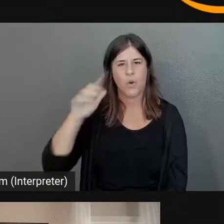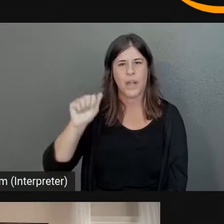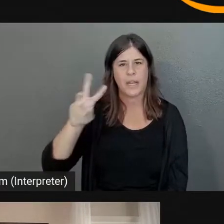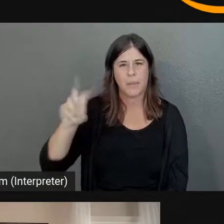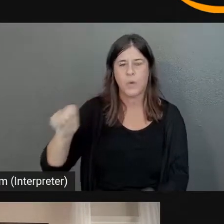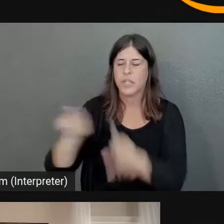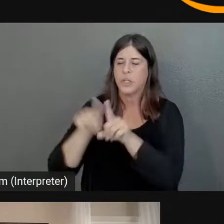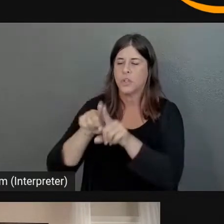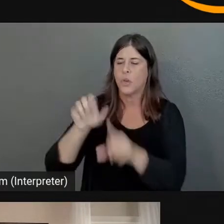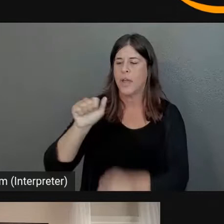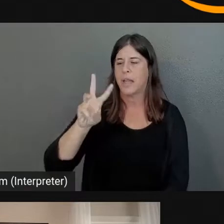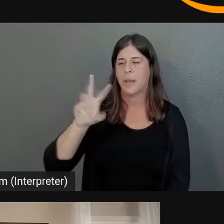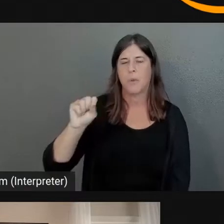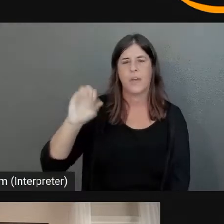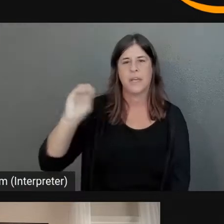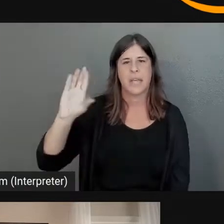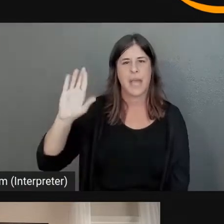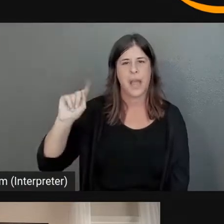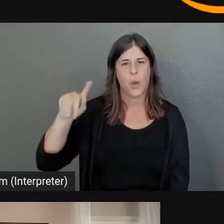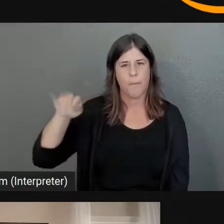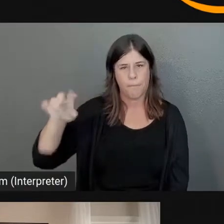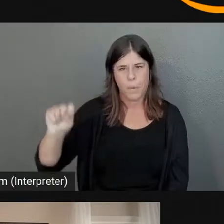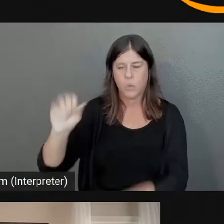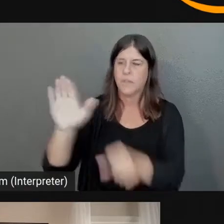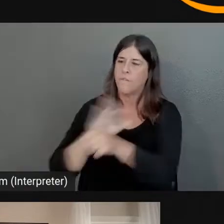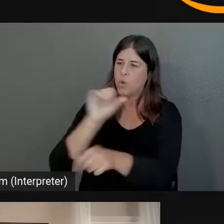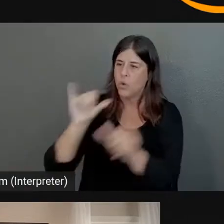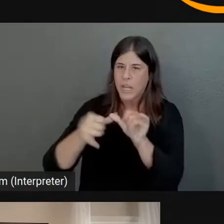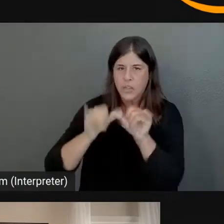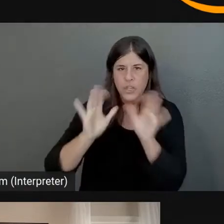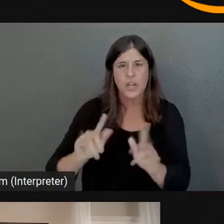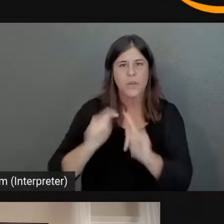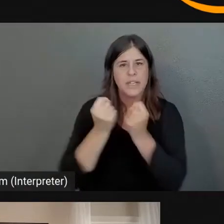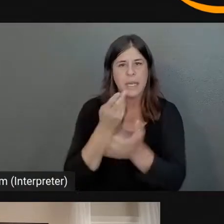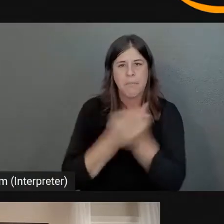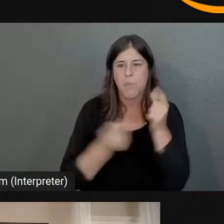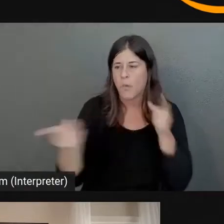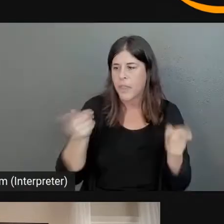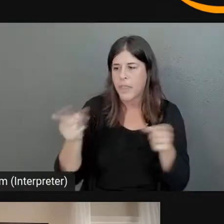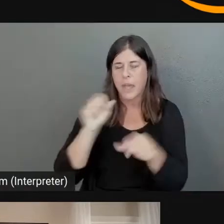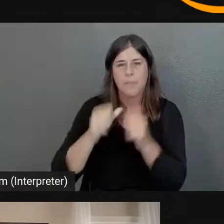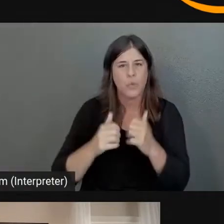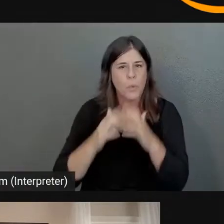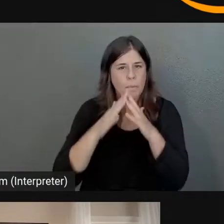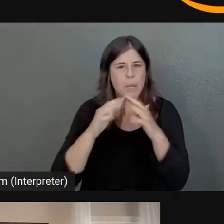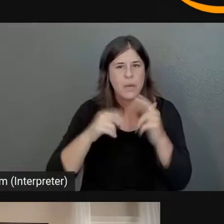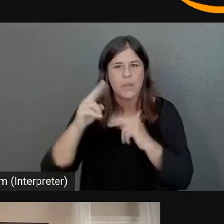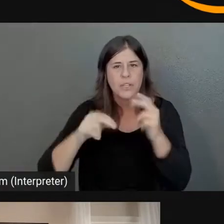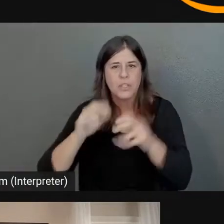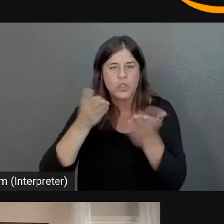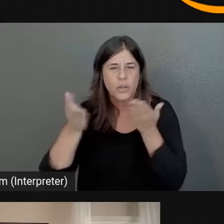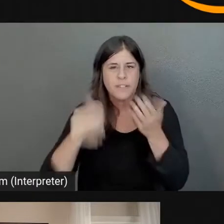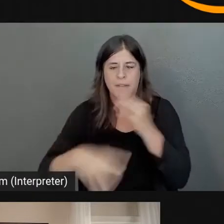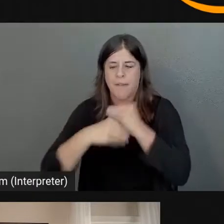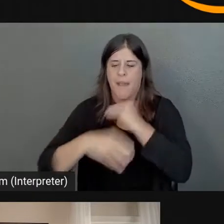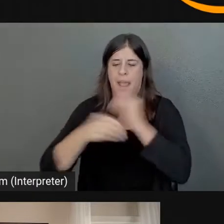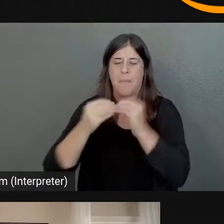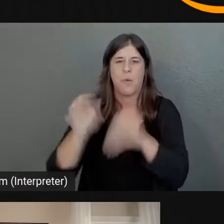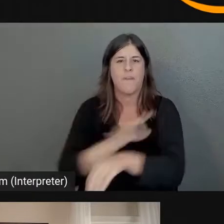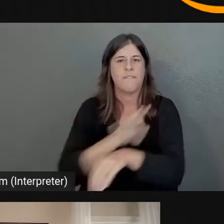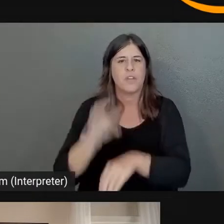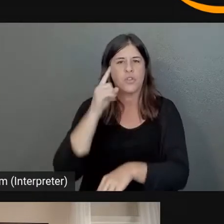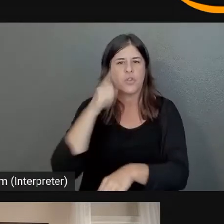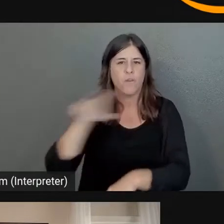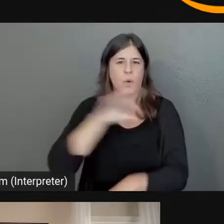AWS Outposts. So I work with core engineering teams to build these services and add more features to it for benefit of